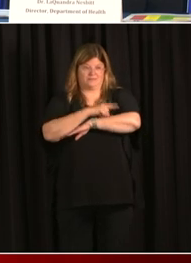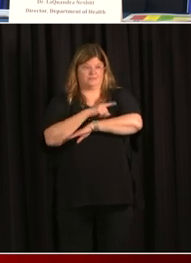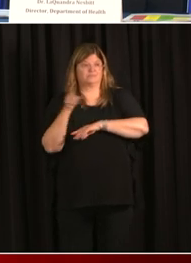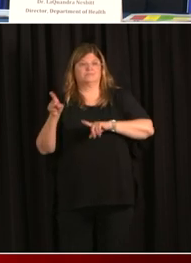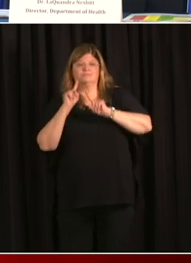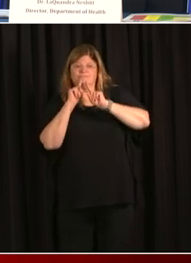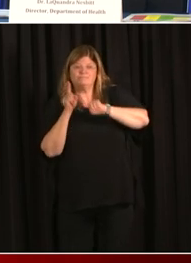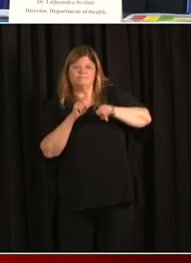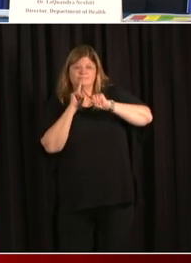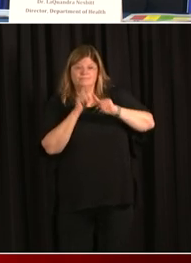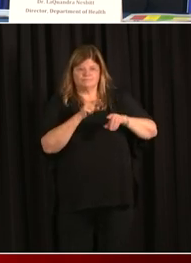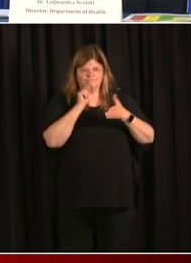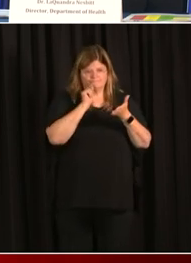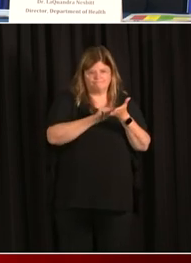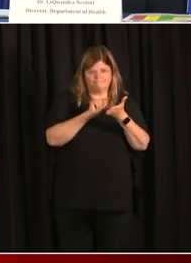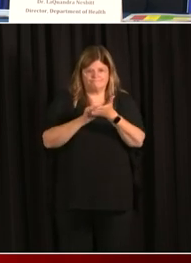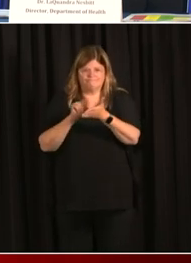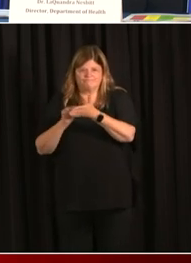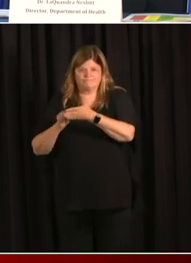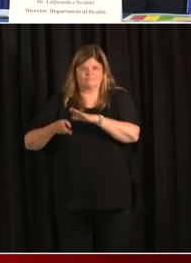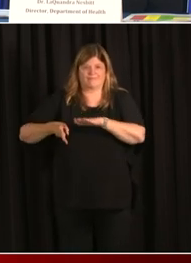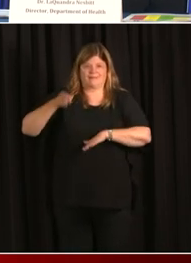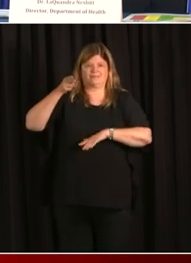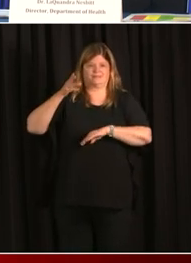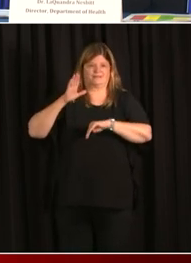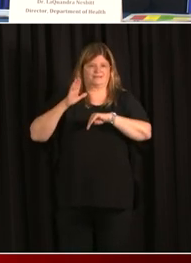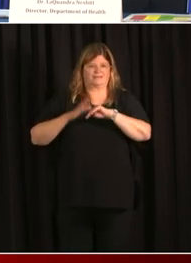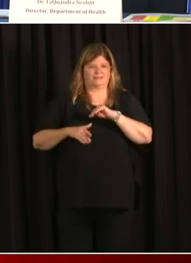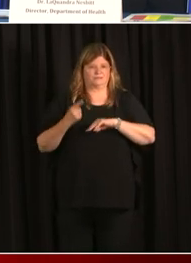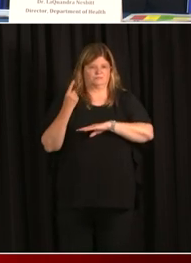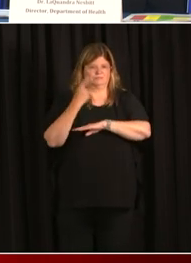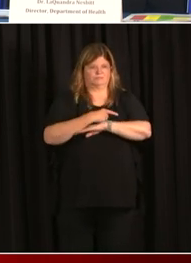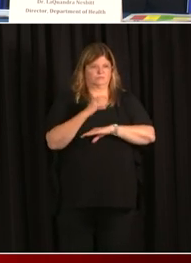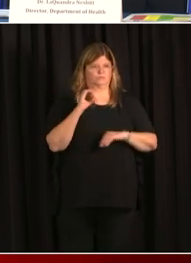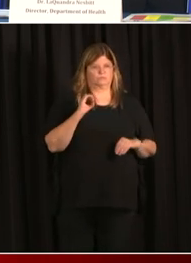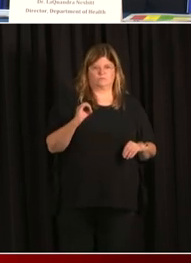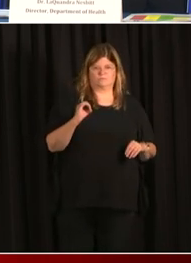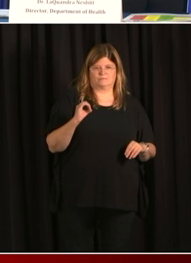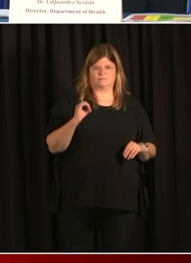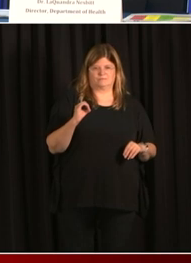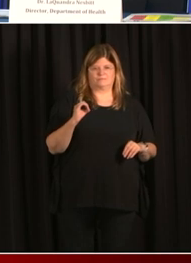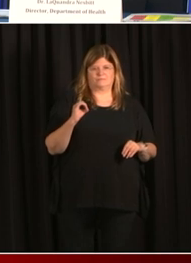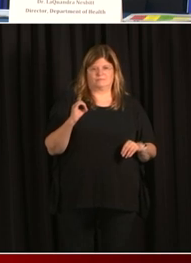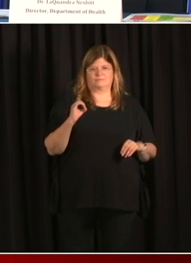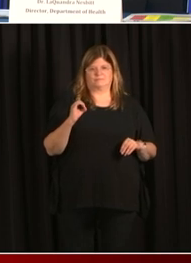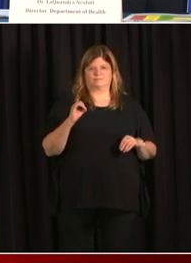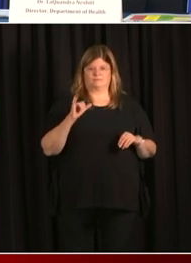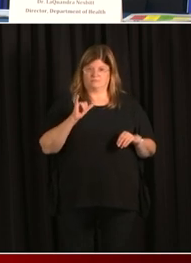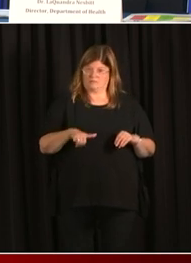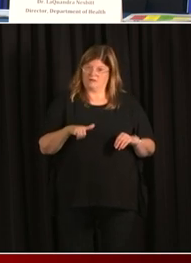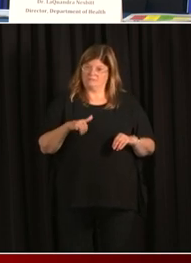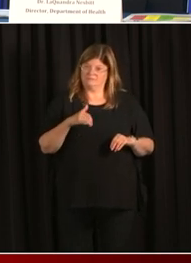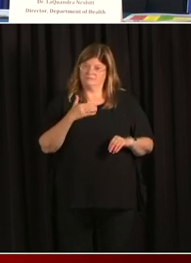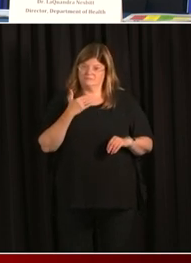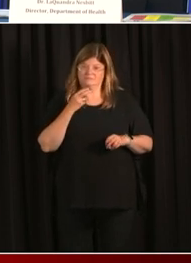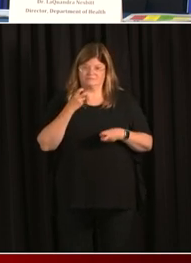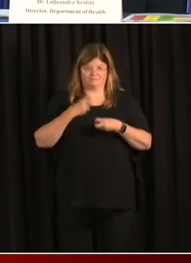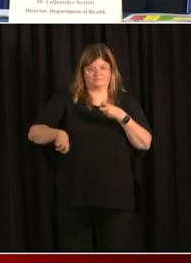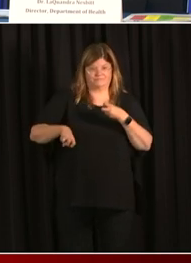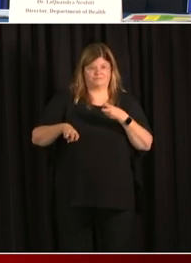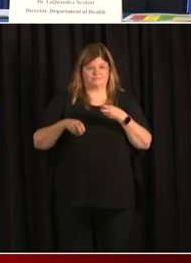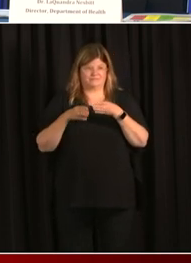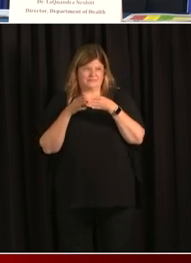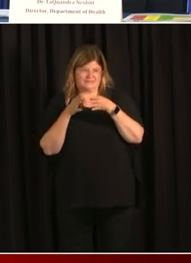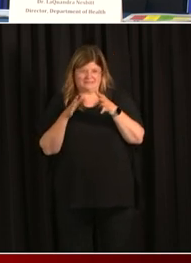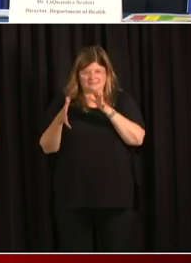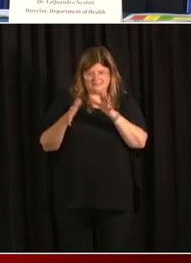a given day was higher than day 0. So that makes it very difficult for the general public to